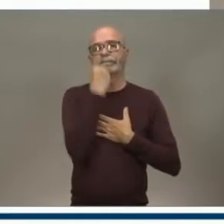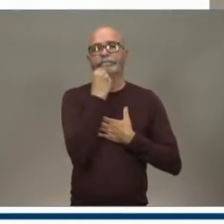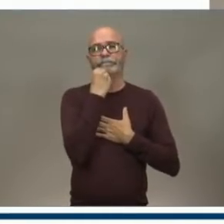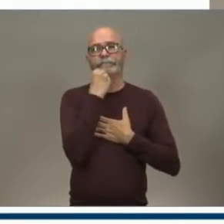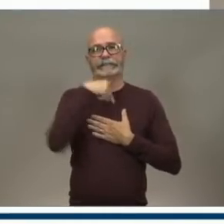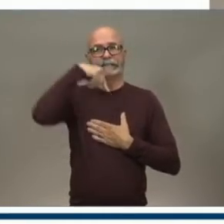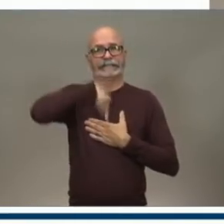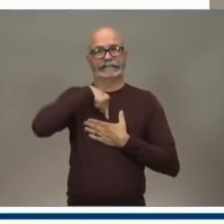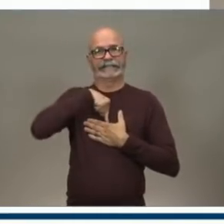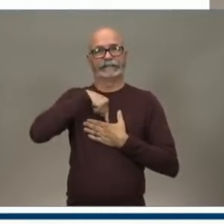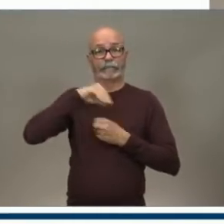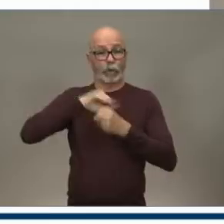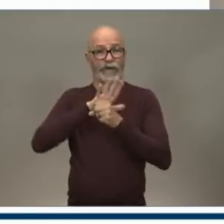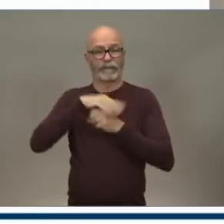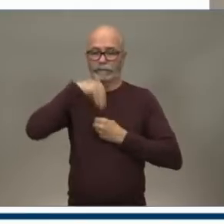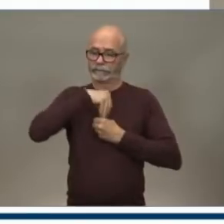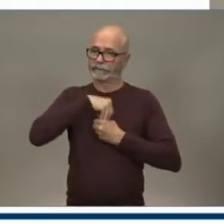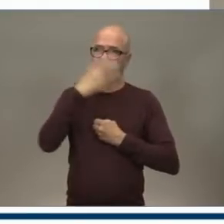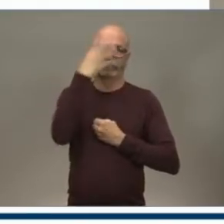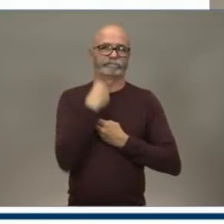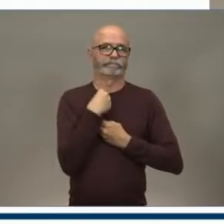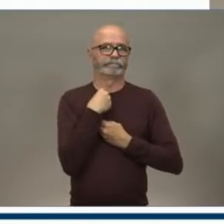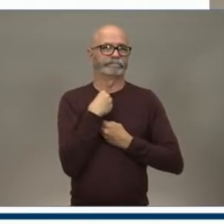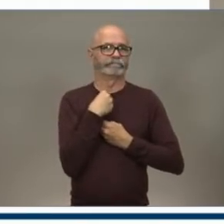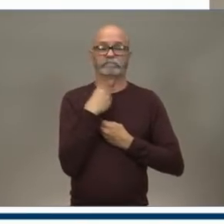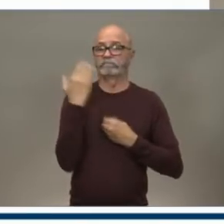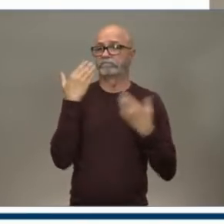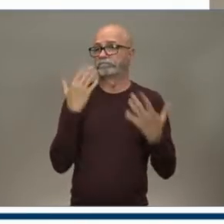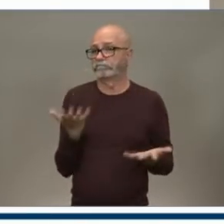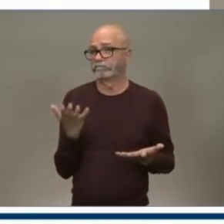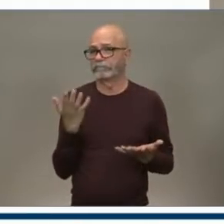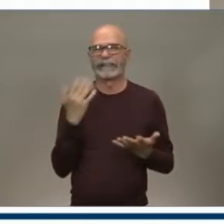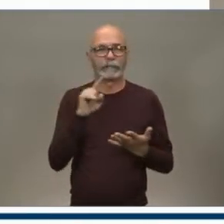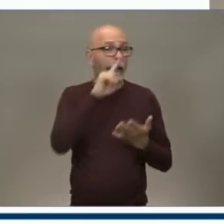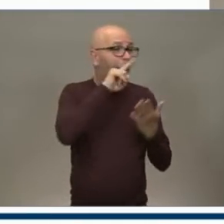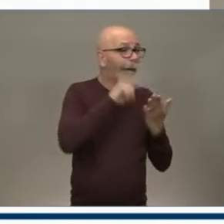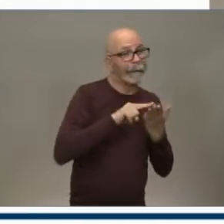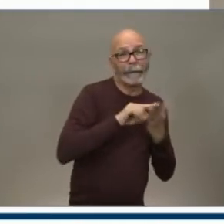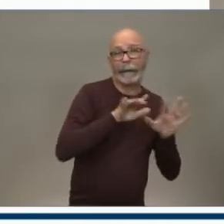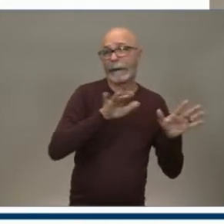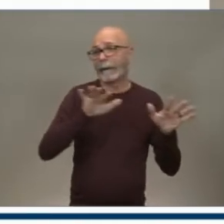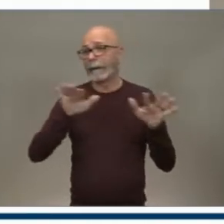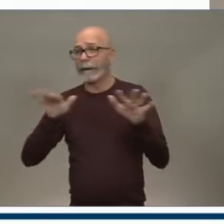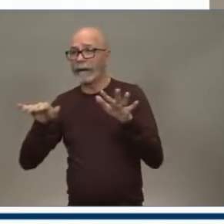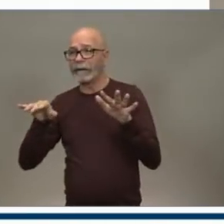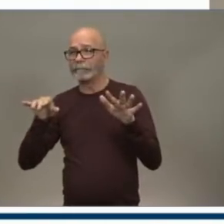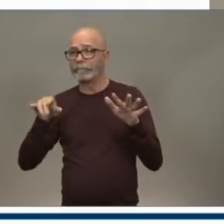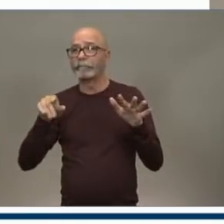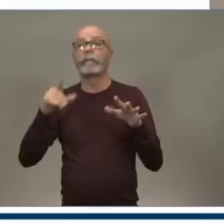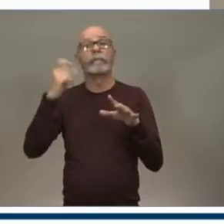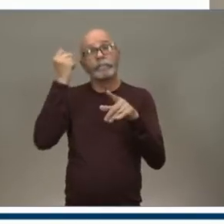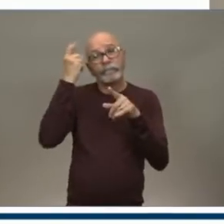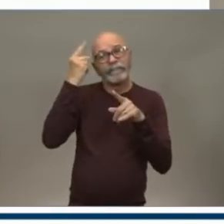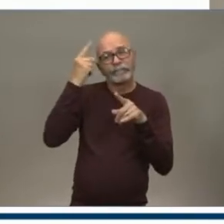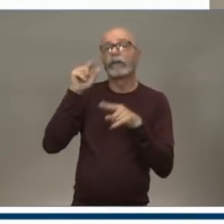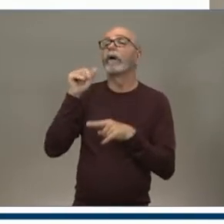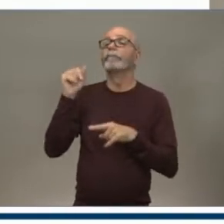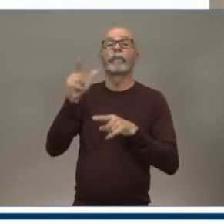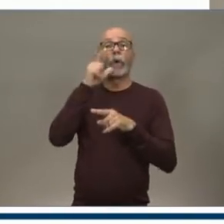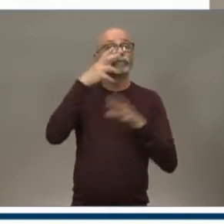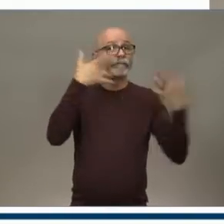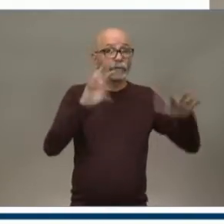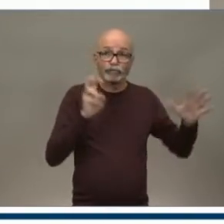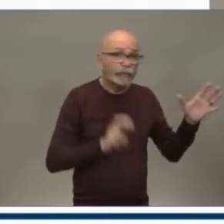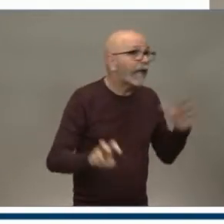targeted ways. We're certainly working at how we use that in things like our exempted workers, like truck drivers, rotational workers.